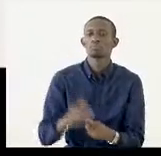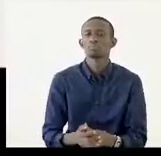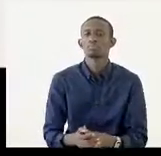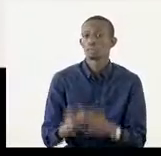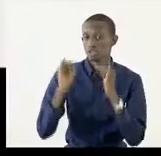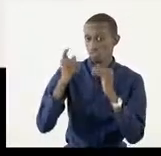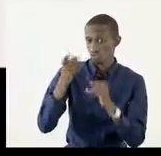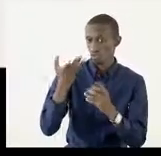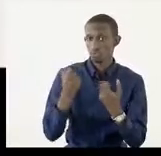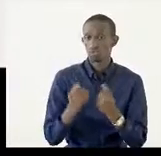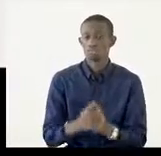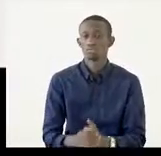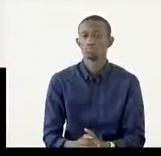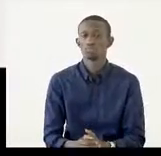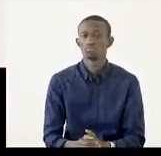when you have